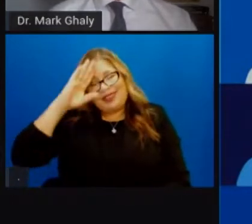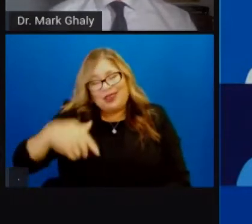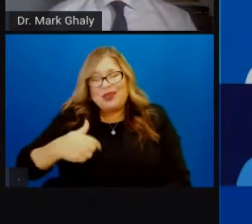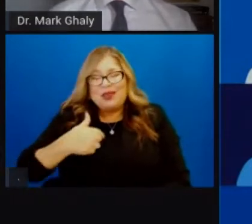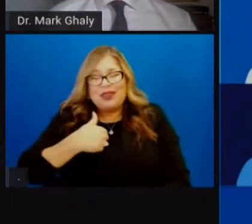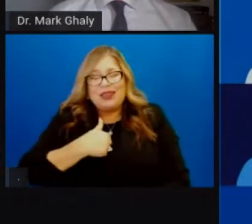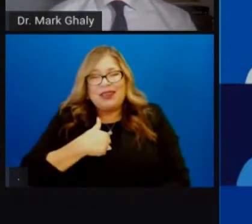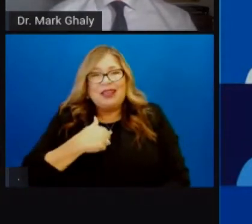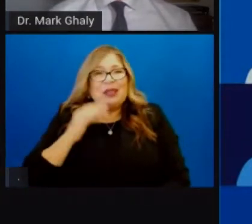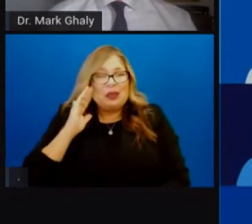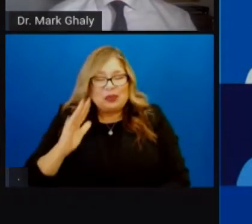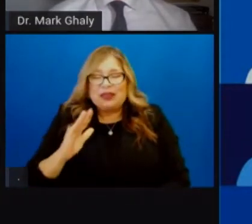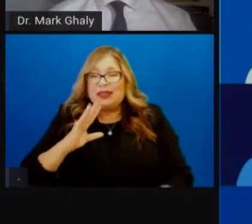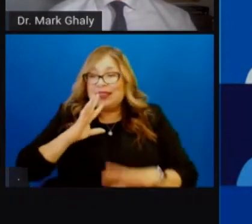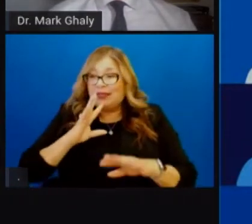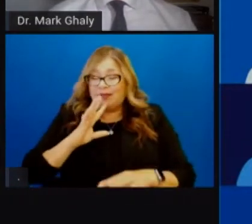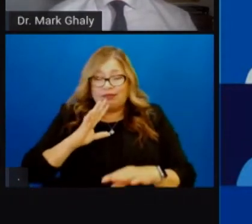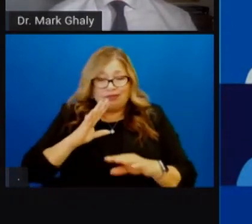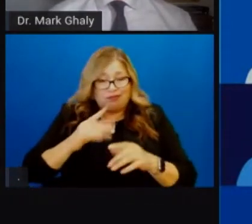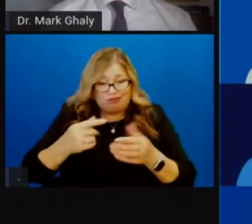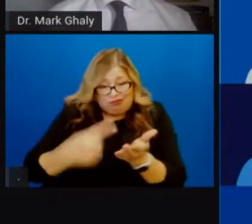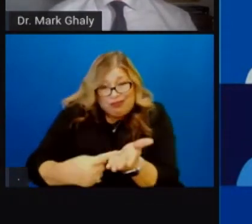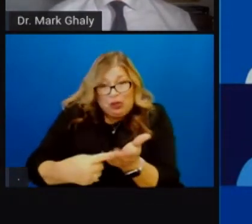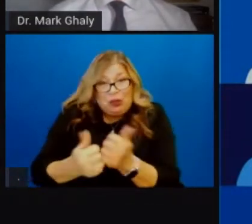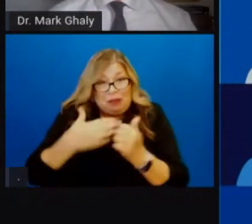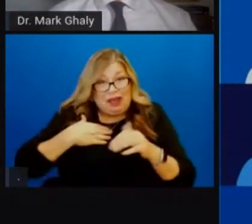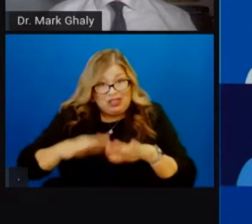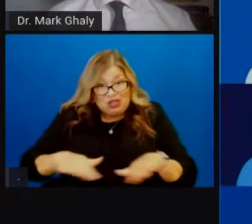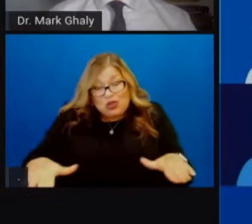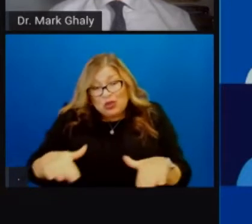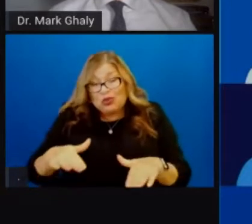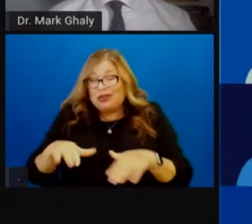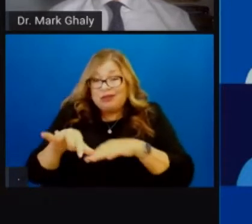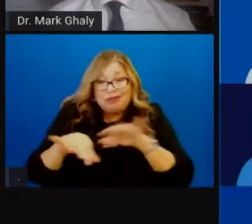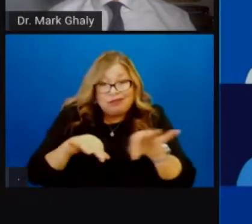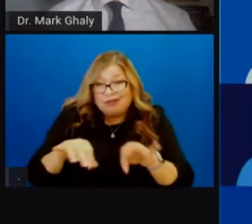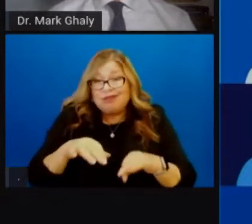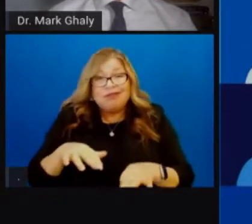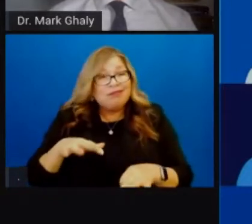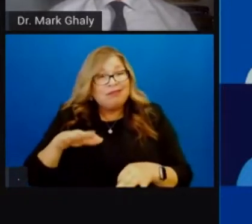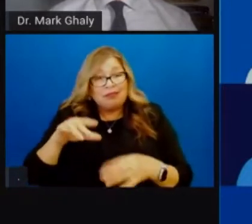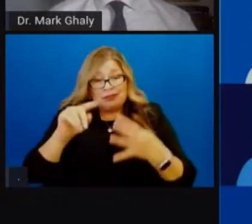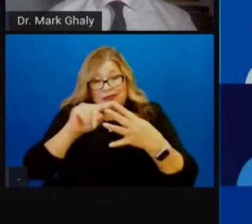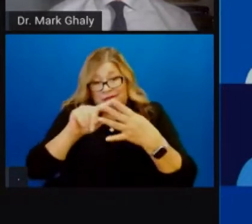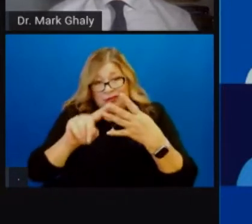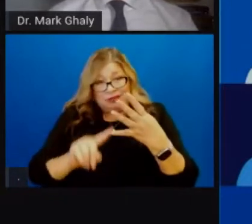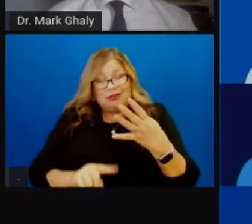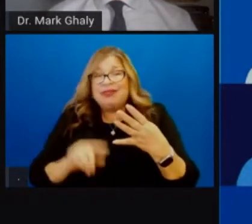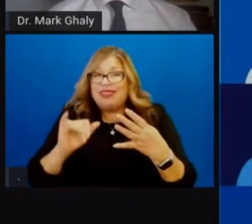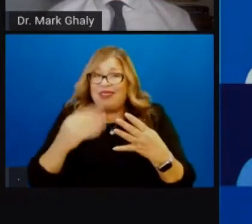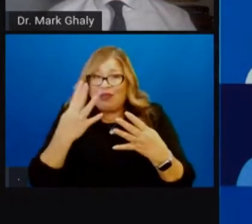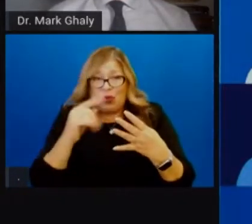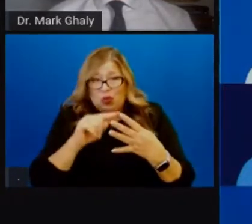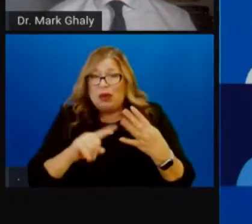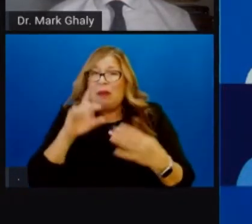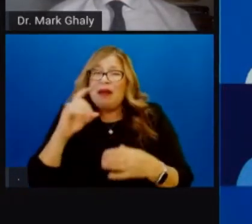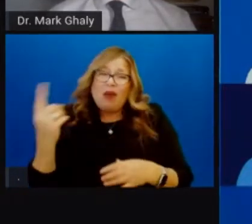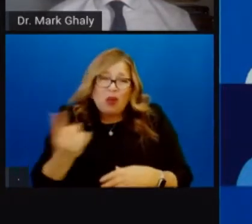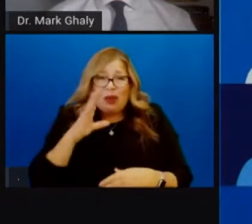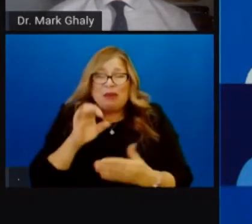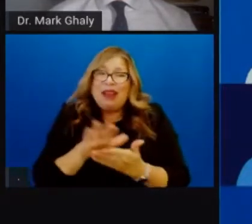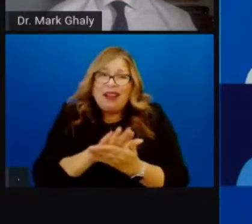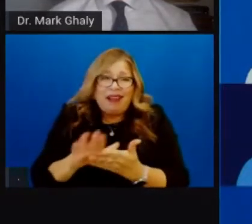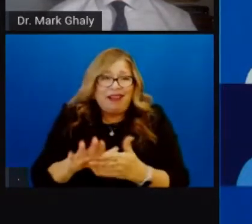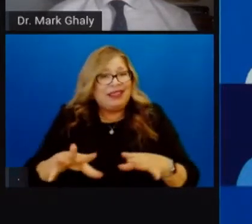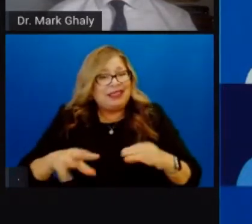I have been, speak to my own kids about the need to be these four things always, and that it's